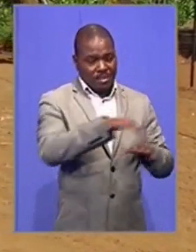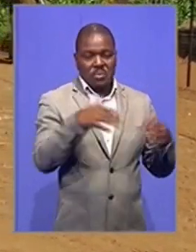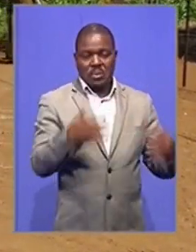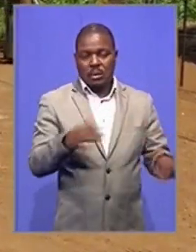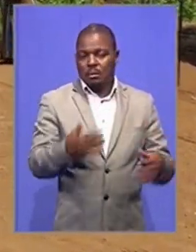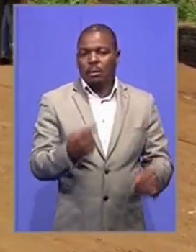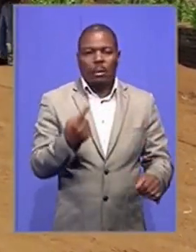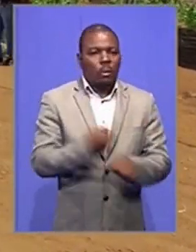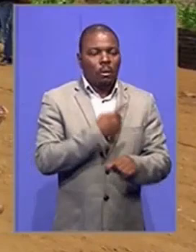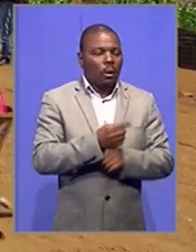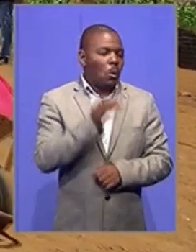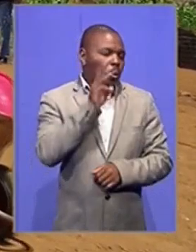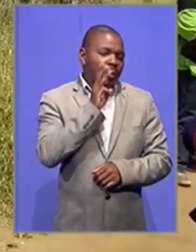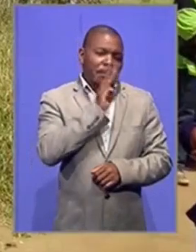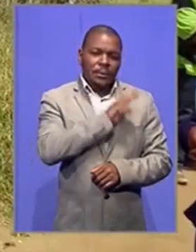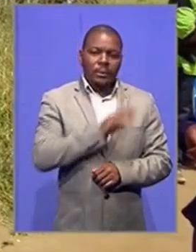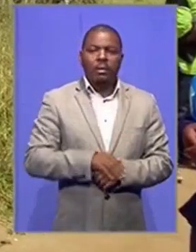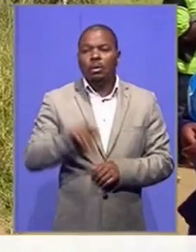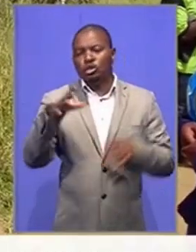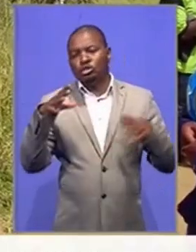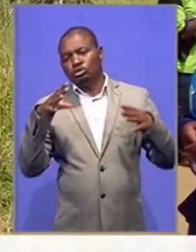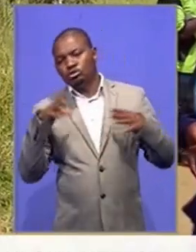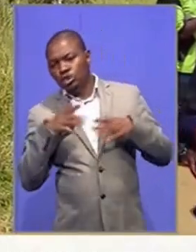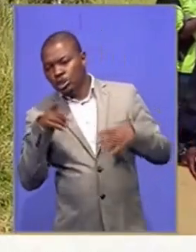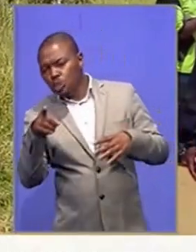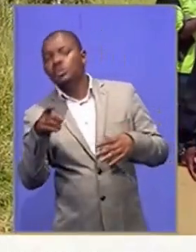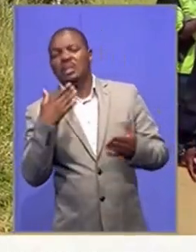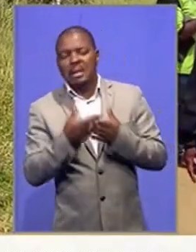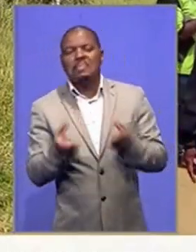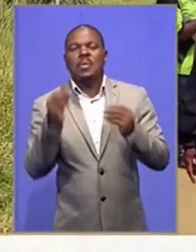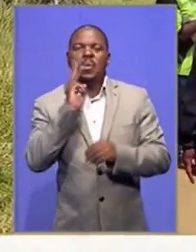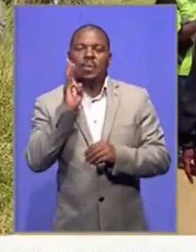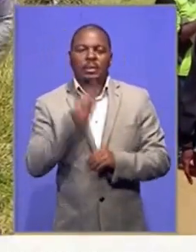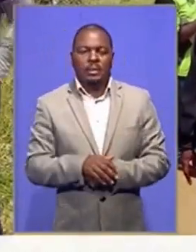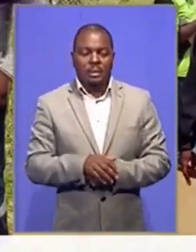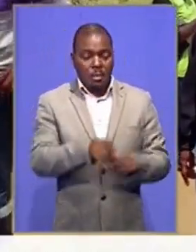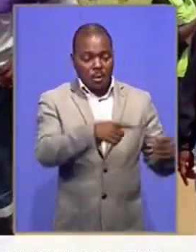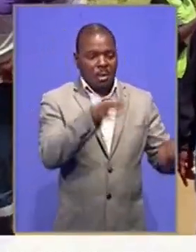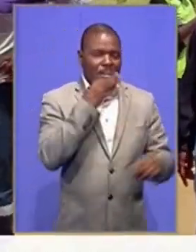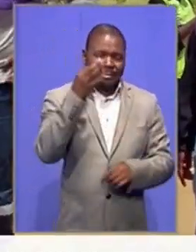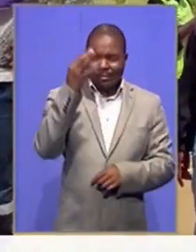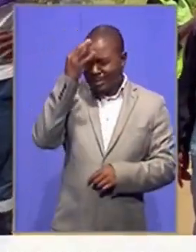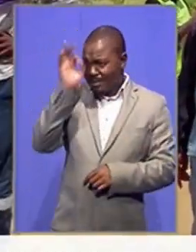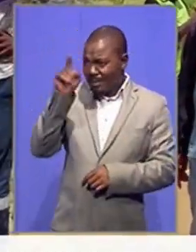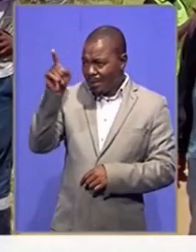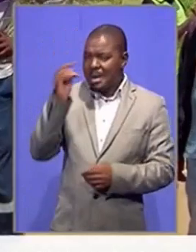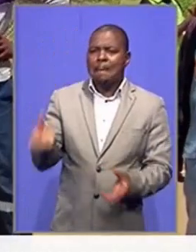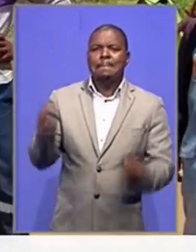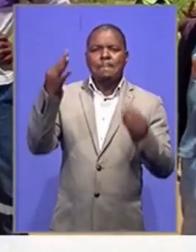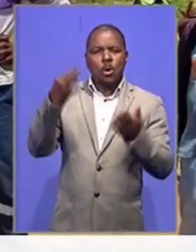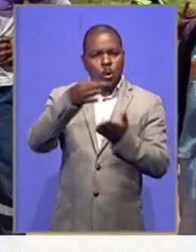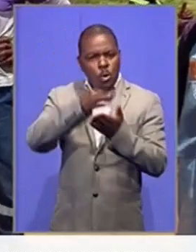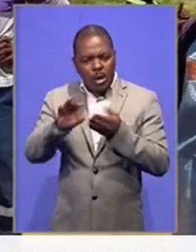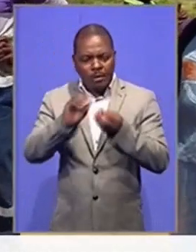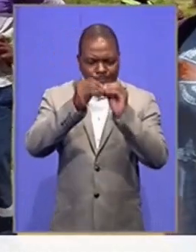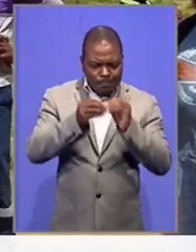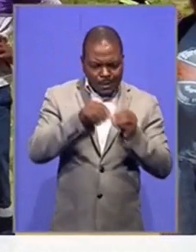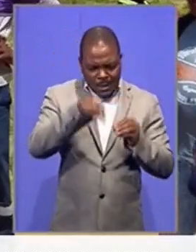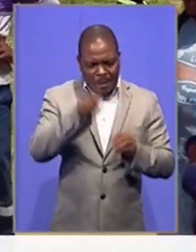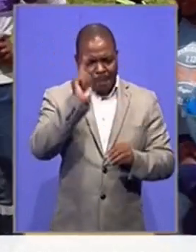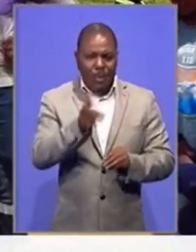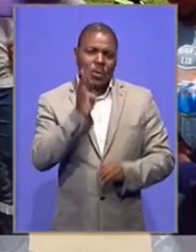leo le kgona go fihlella fela ke bao ba kgona go kitela seatla potleng. Ba re mmusho ke kgale o thola dikontraka tša go tsenya mananeo go parara a meetse